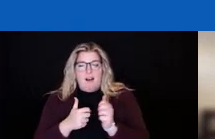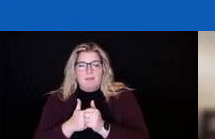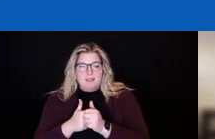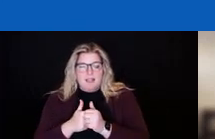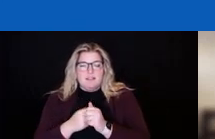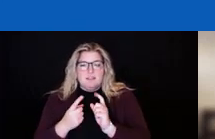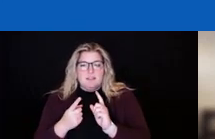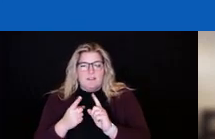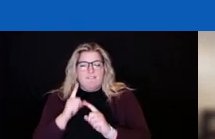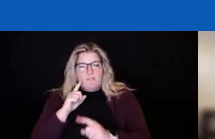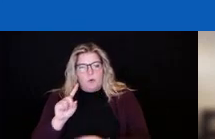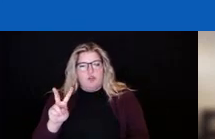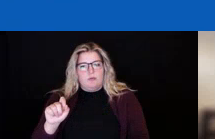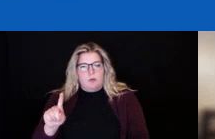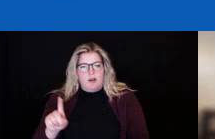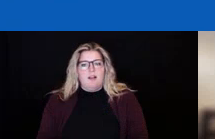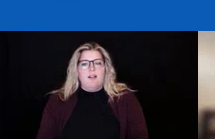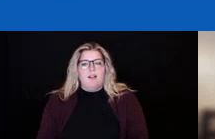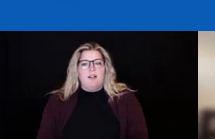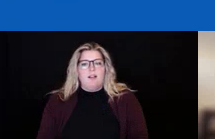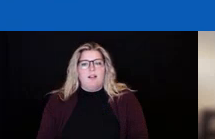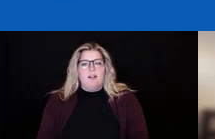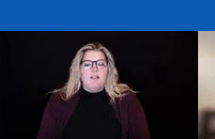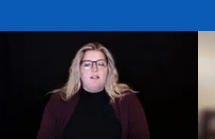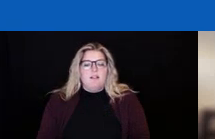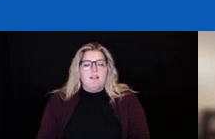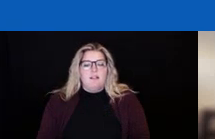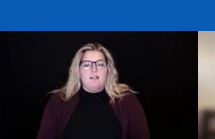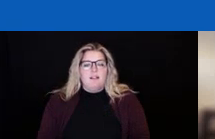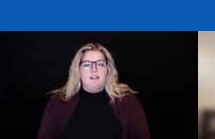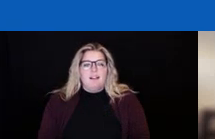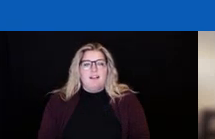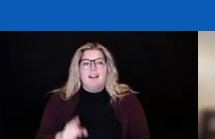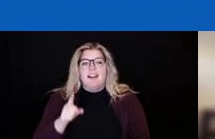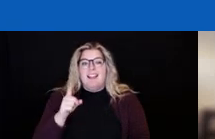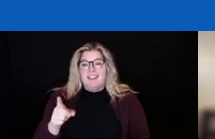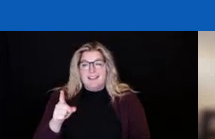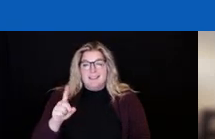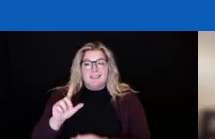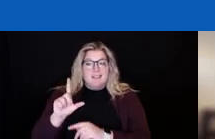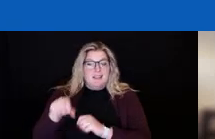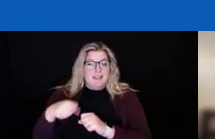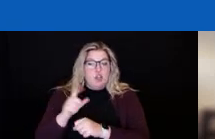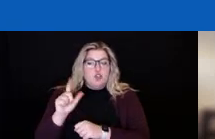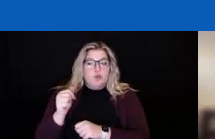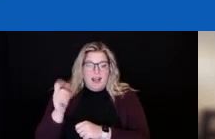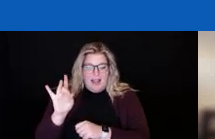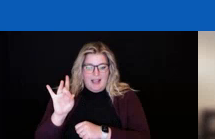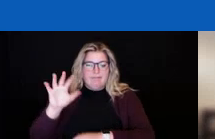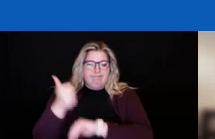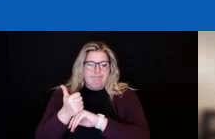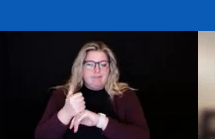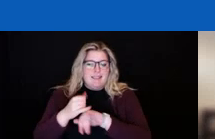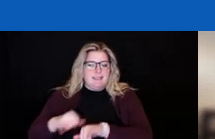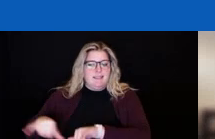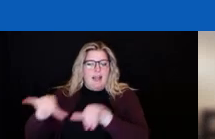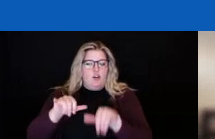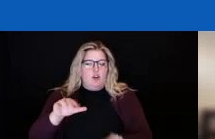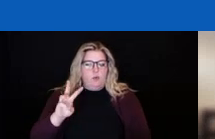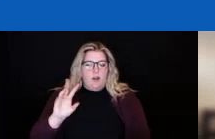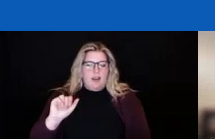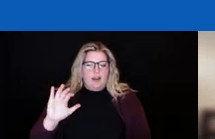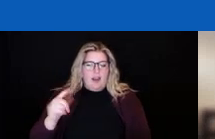2.1. One thing to note here is that this became the standard in 2018. So if you remember,